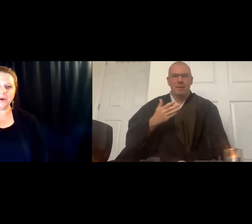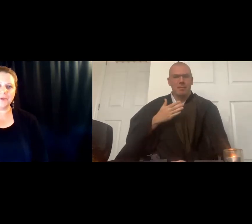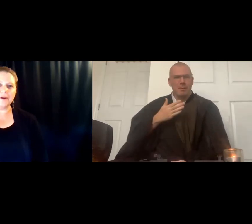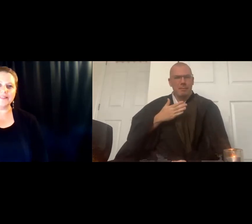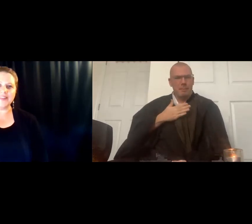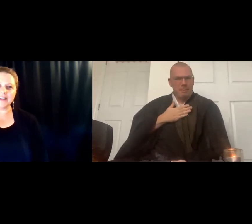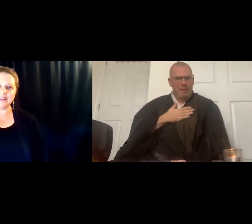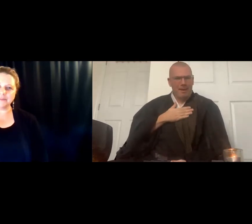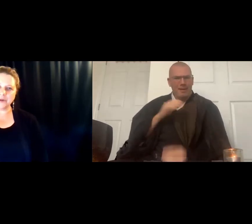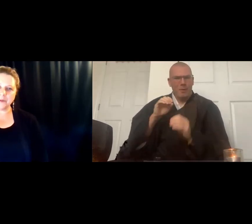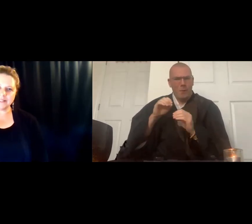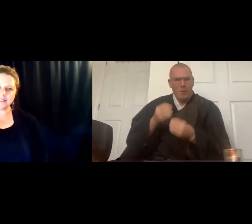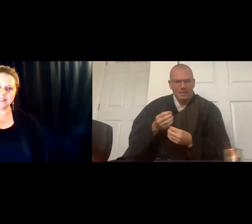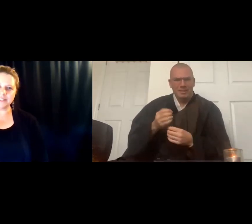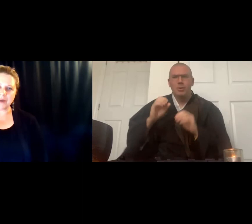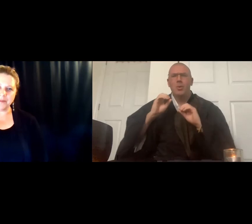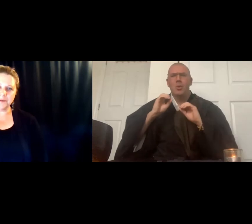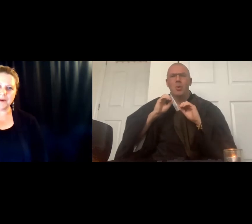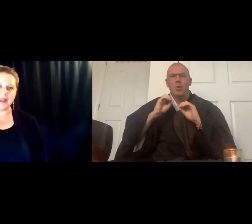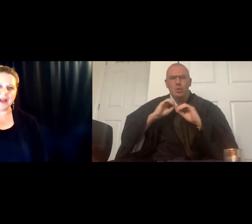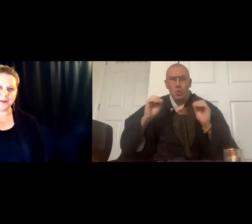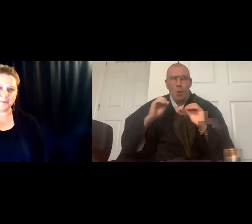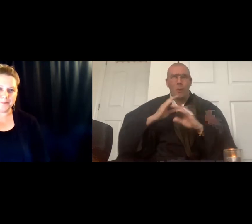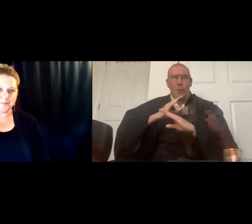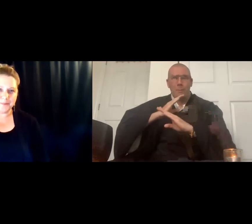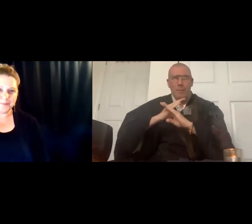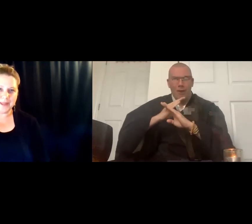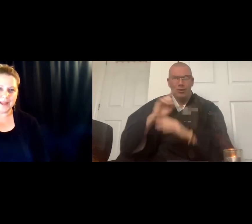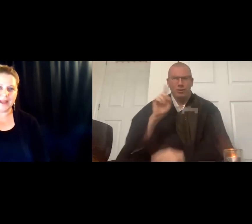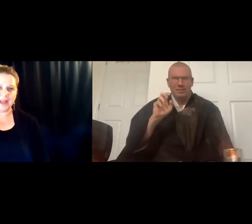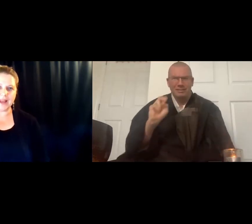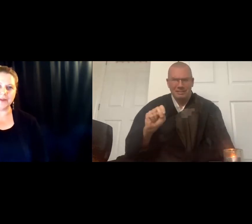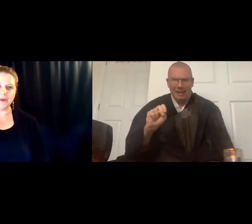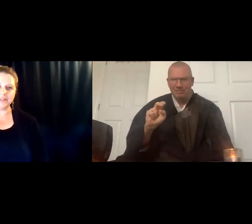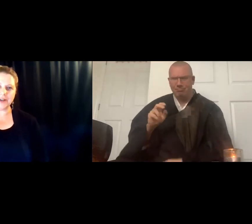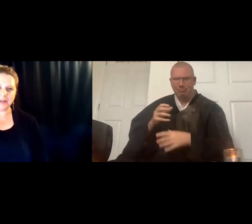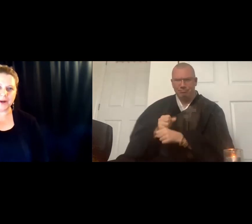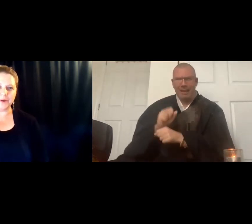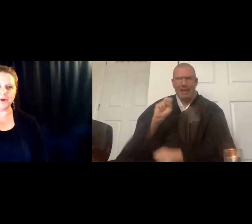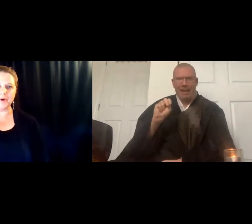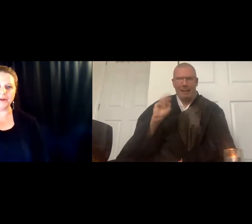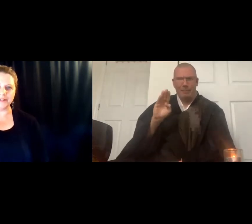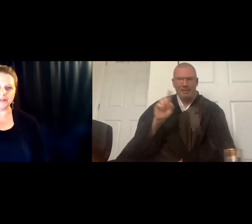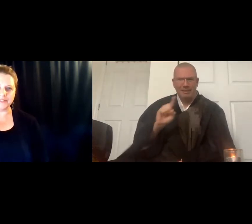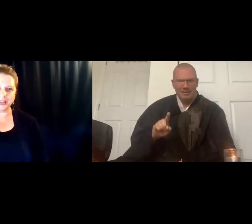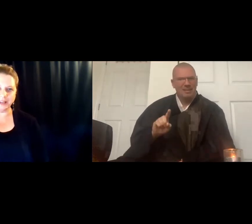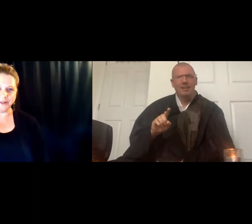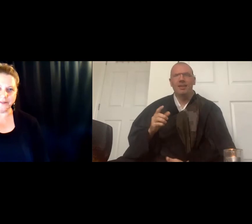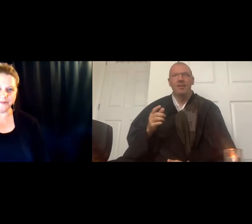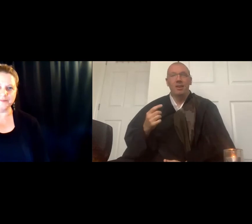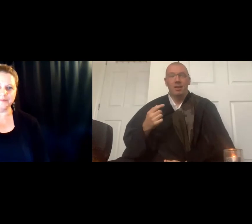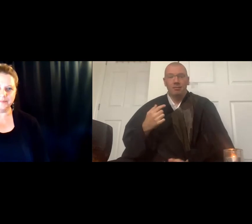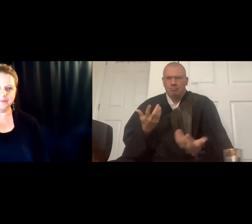You know, that request to describe who I am, and I want to talk about No Barriers